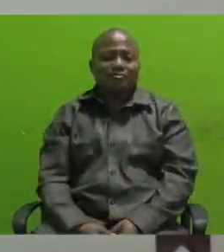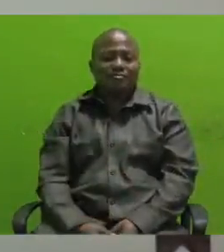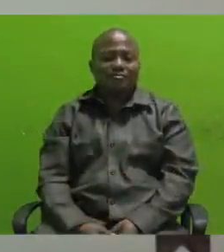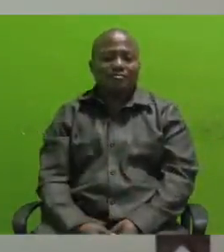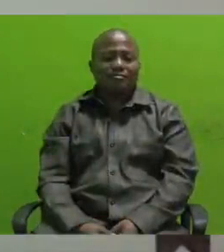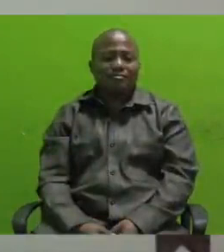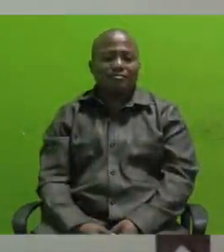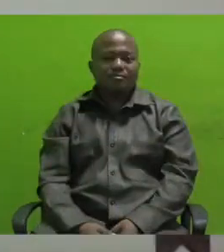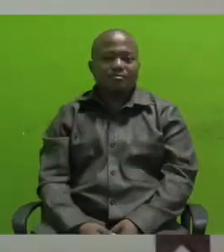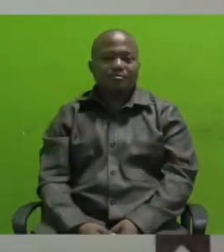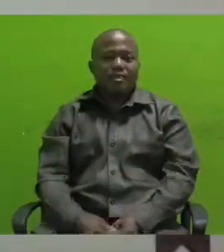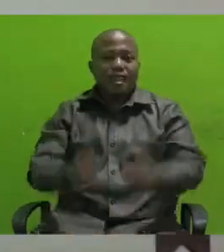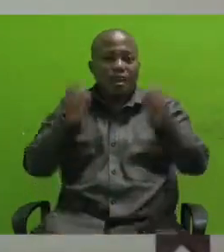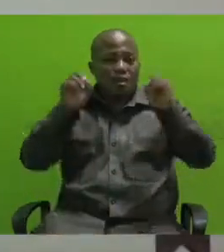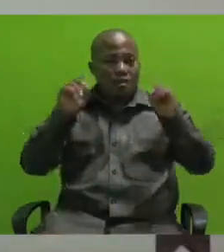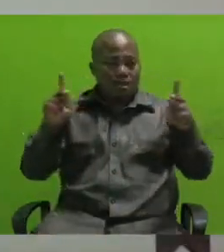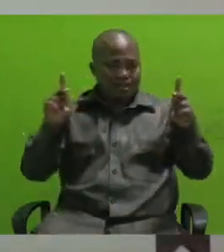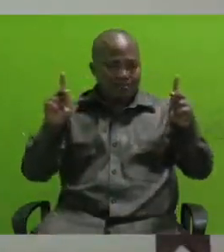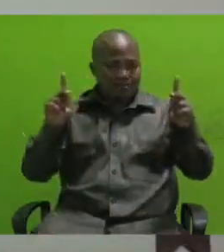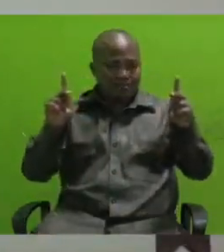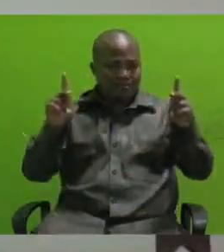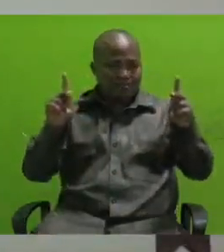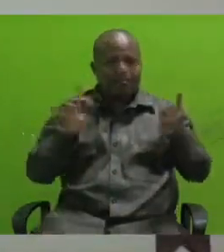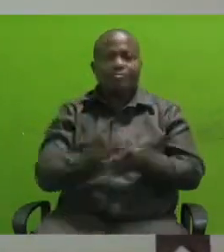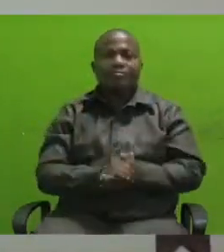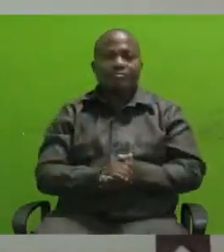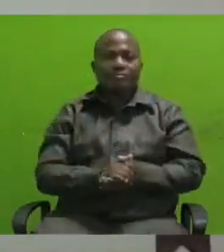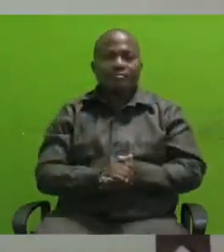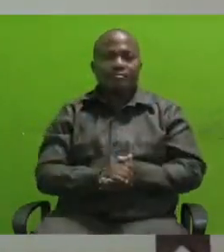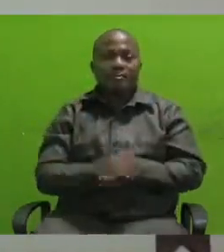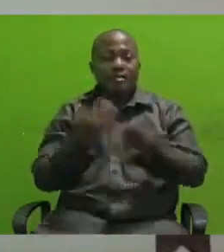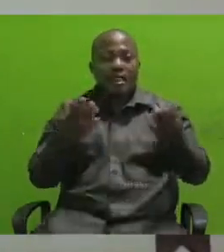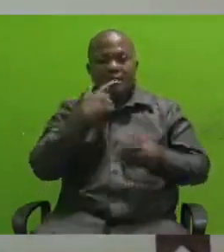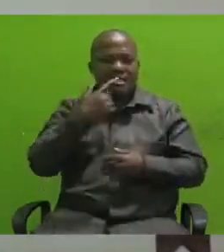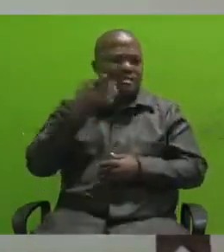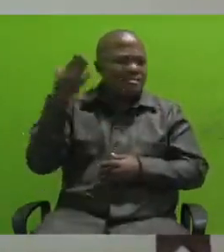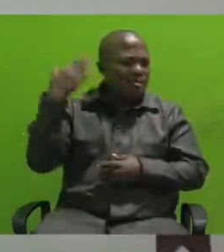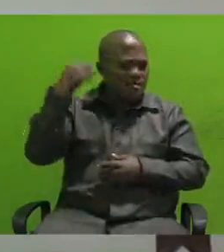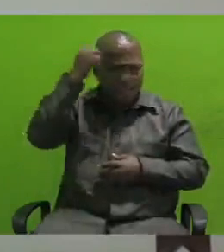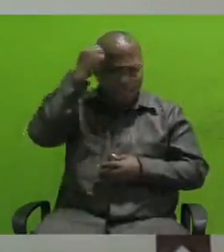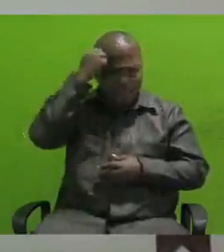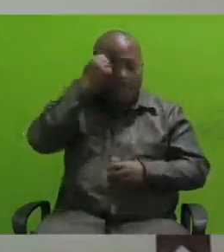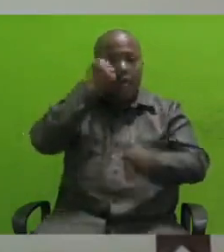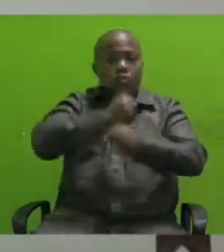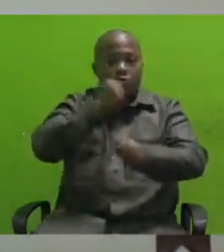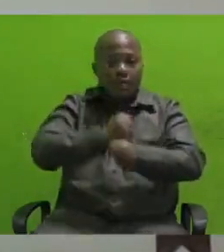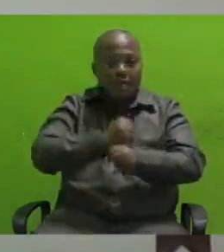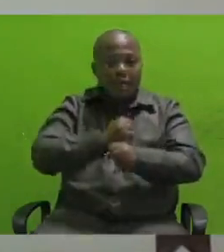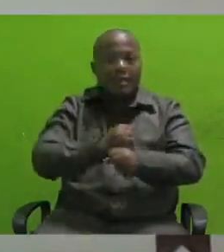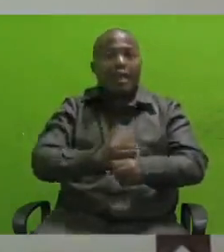Okay. So, as we said earlier, to make a quadratic expression